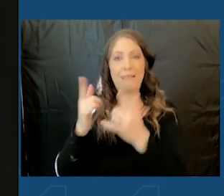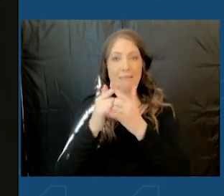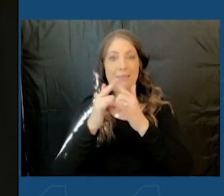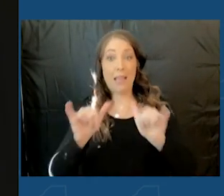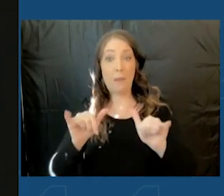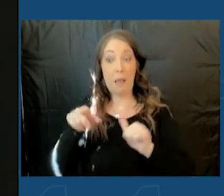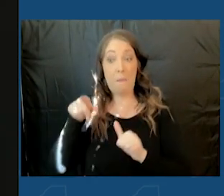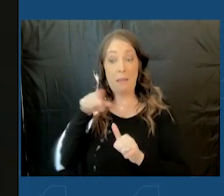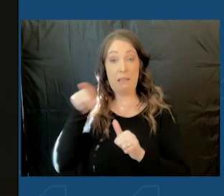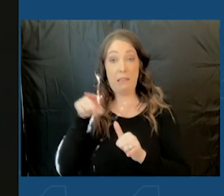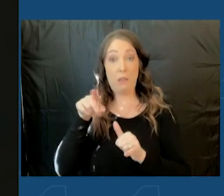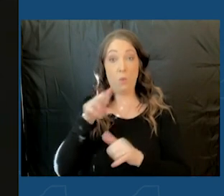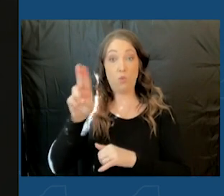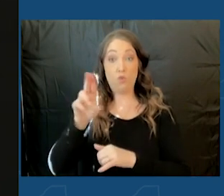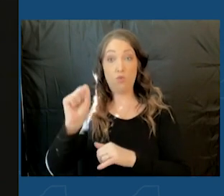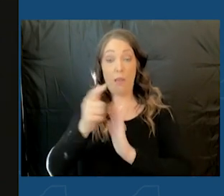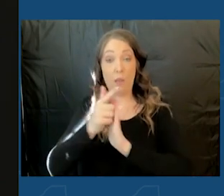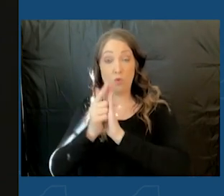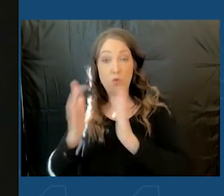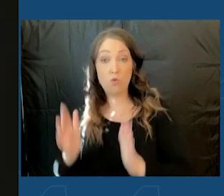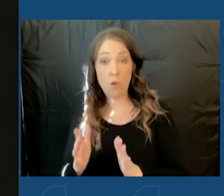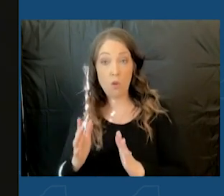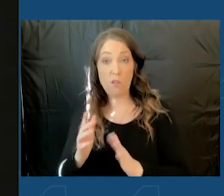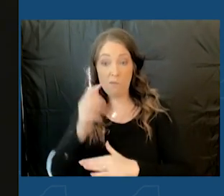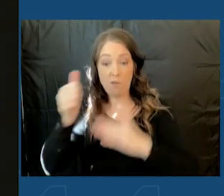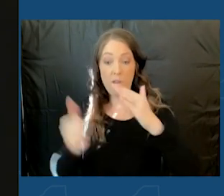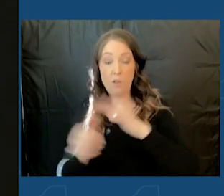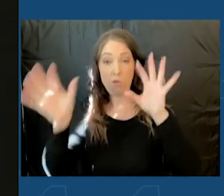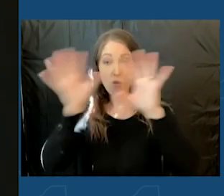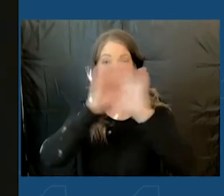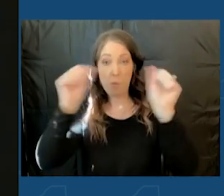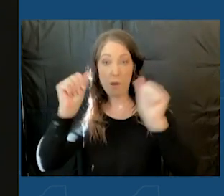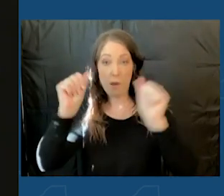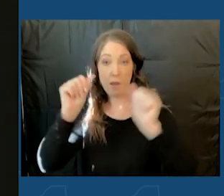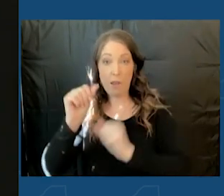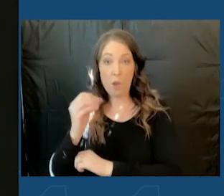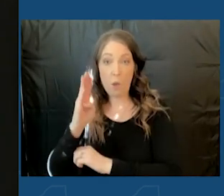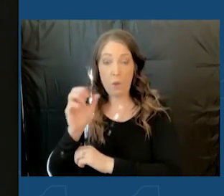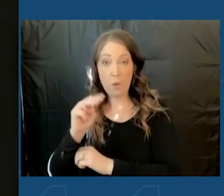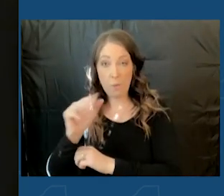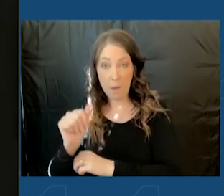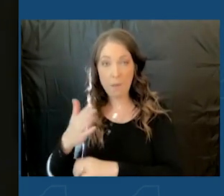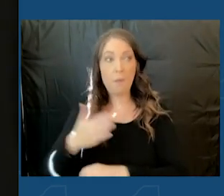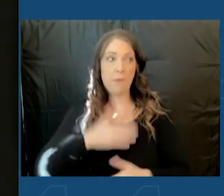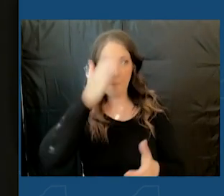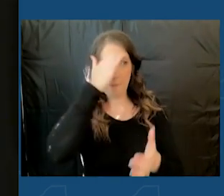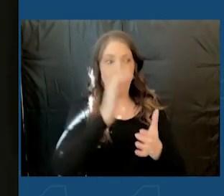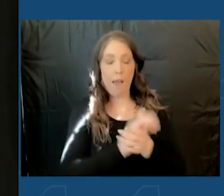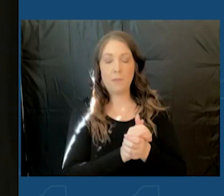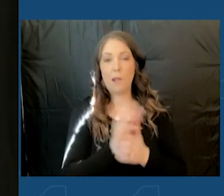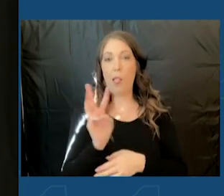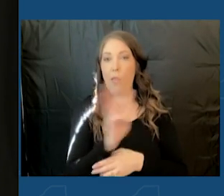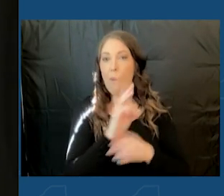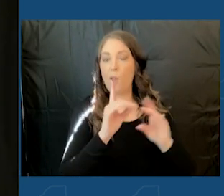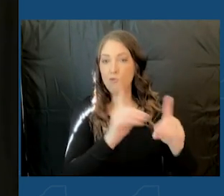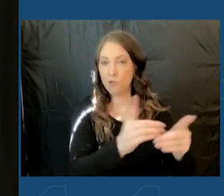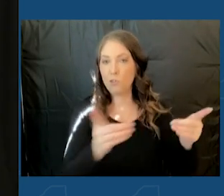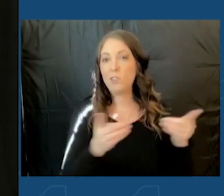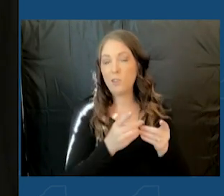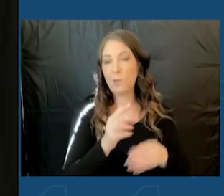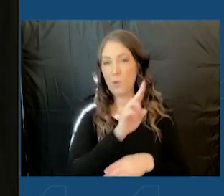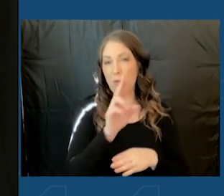U.S. attorney under President Barack Obama. My husband was U.S. attorney in the Western District, so they work closely together. So I'm well aware